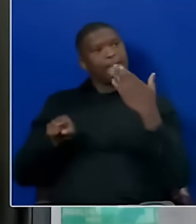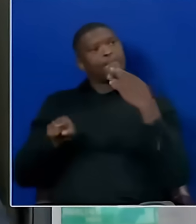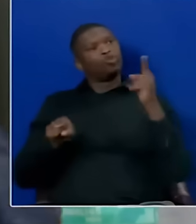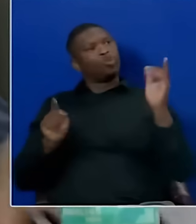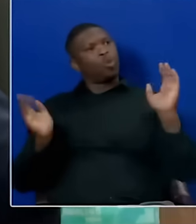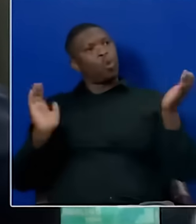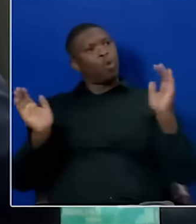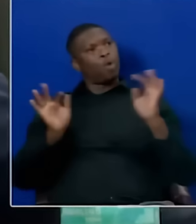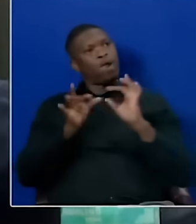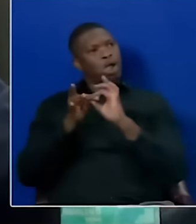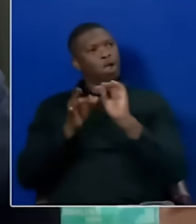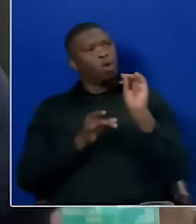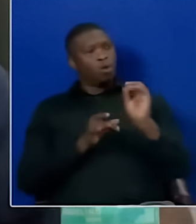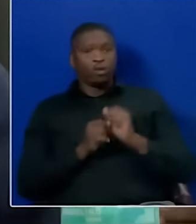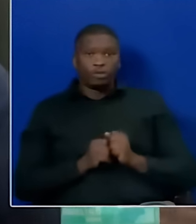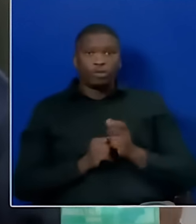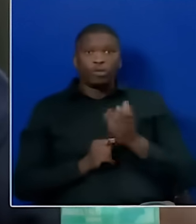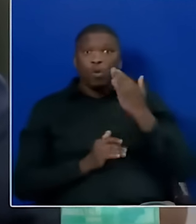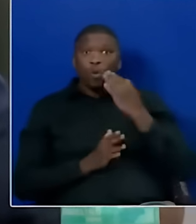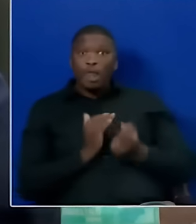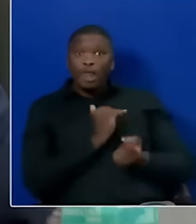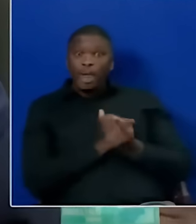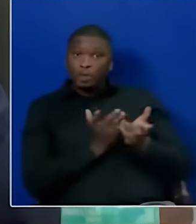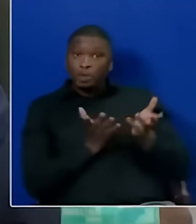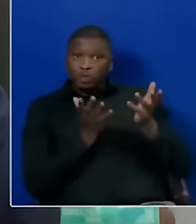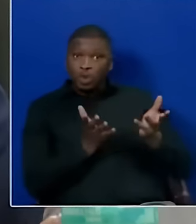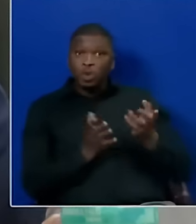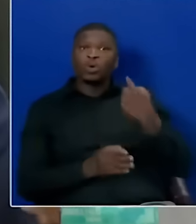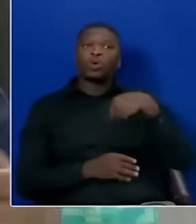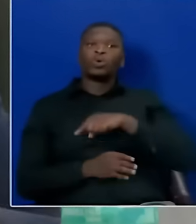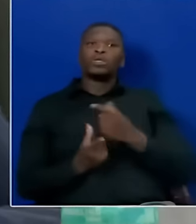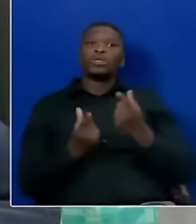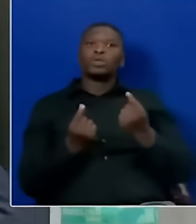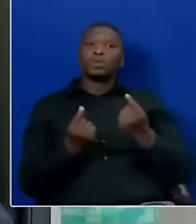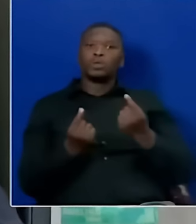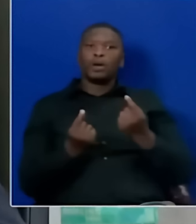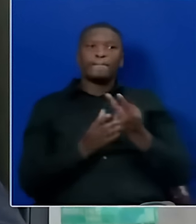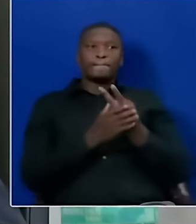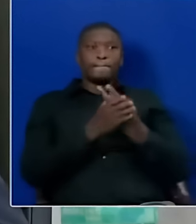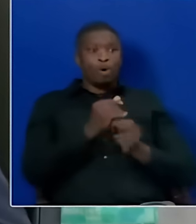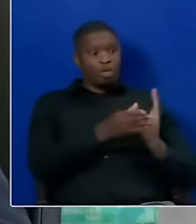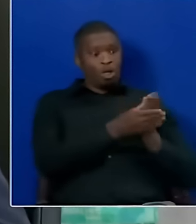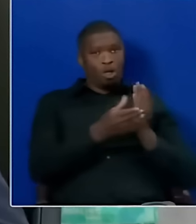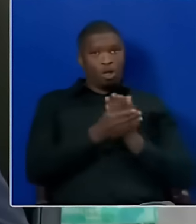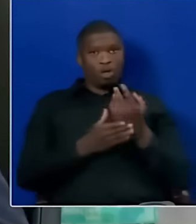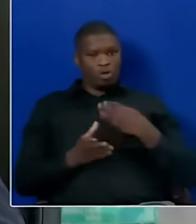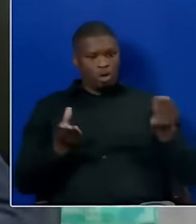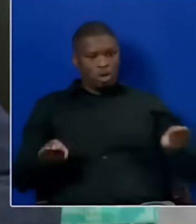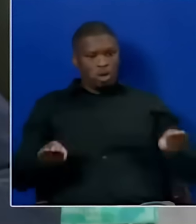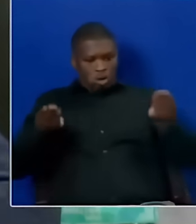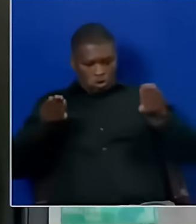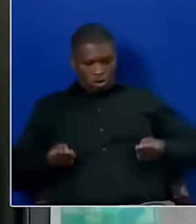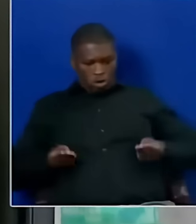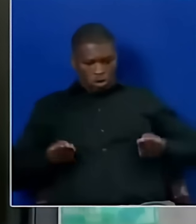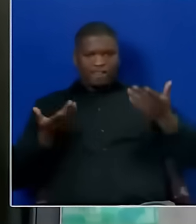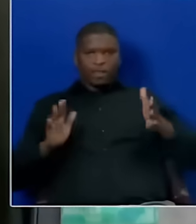instance, we will simply retrieve those cases from archives and compare them physically. There's